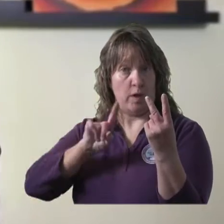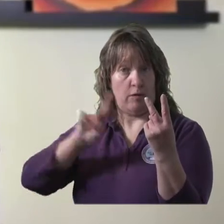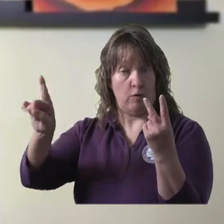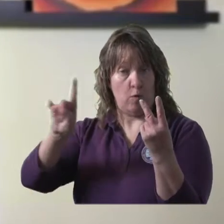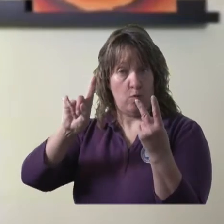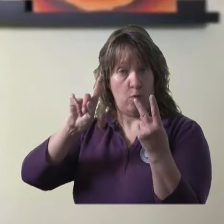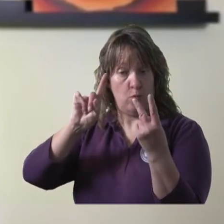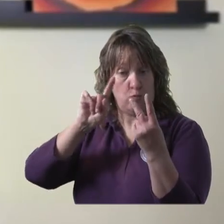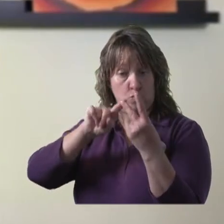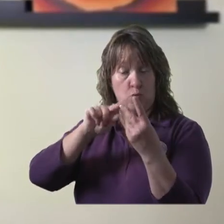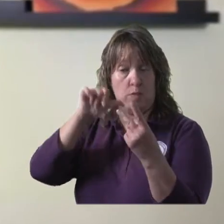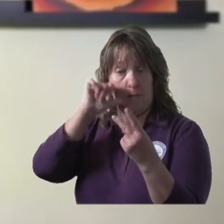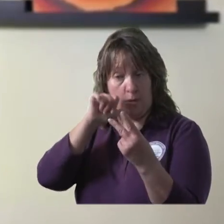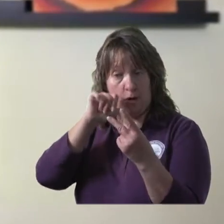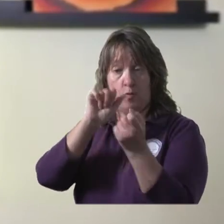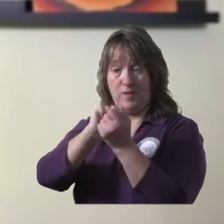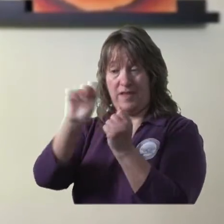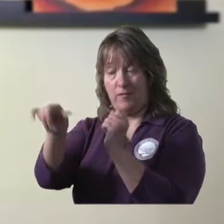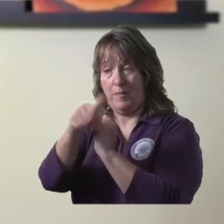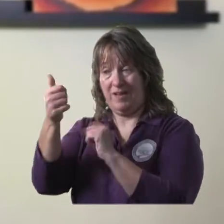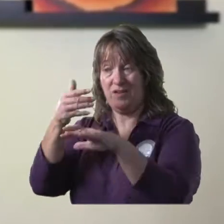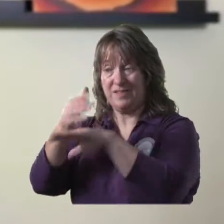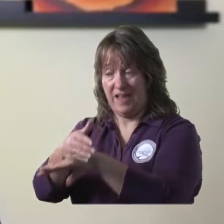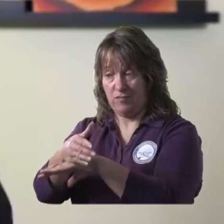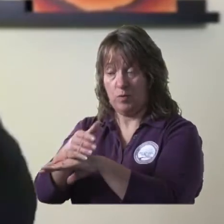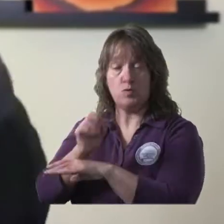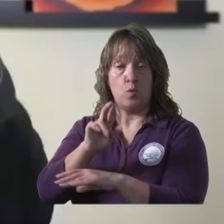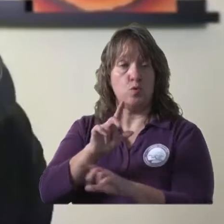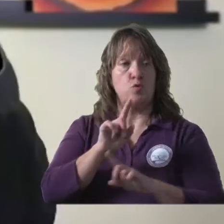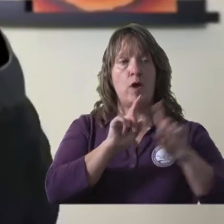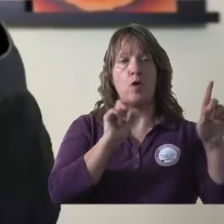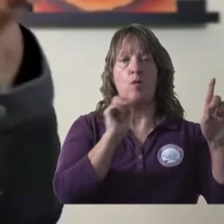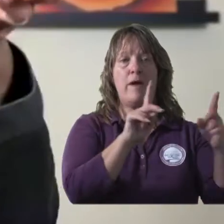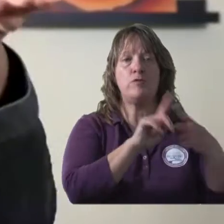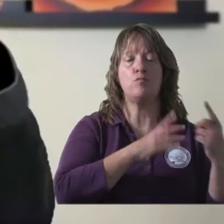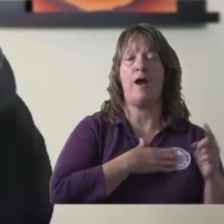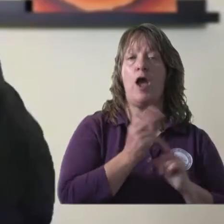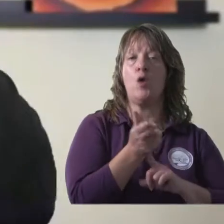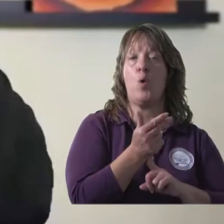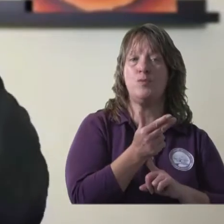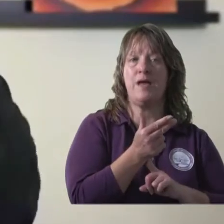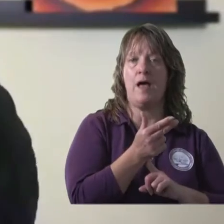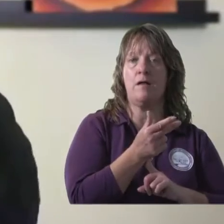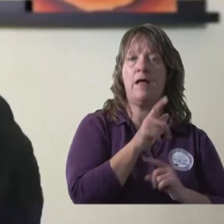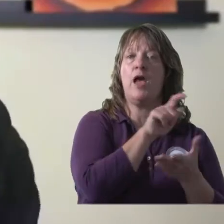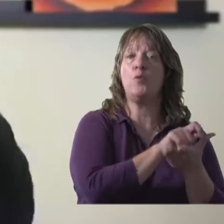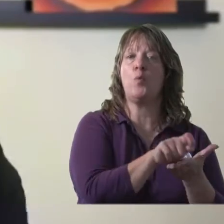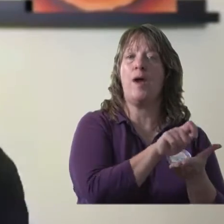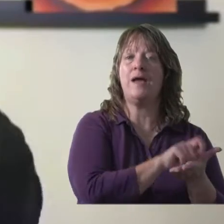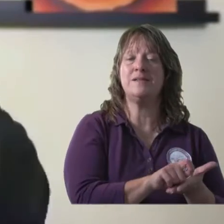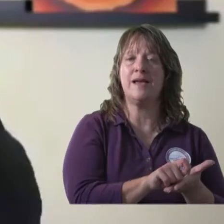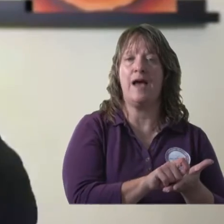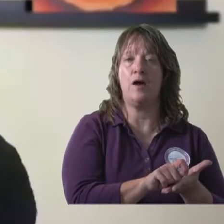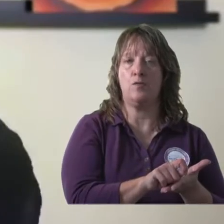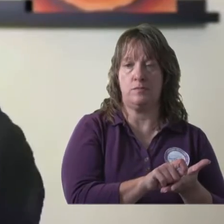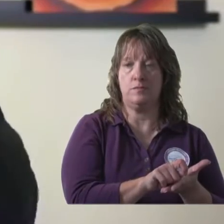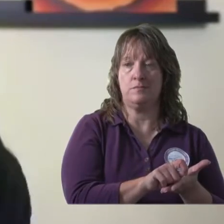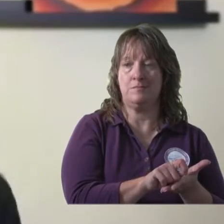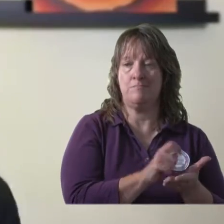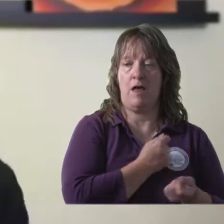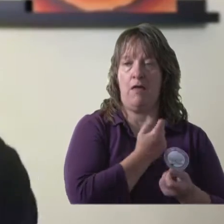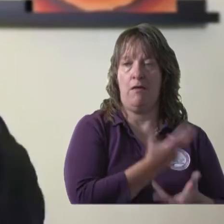bar afterwards with everybody else, or do I go back to my hotel room and write down this line? Now, I've been